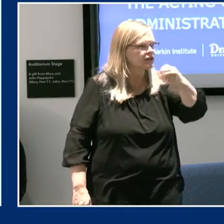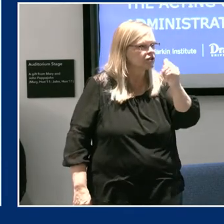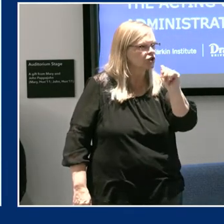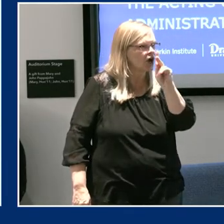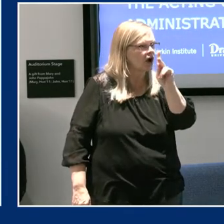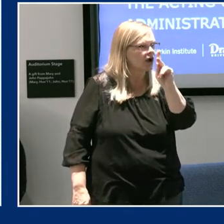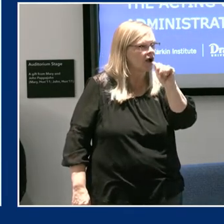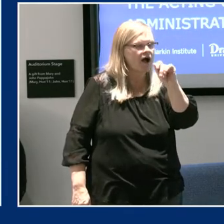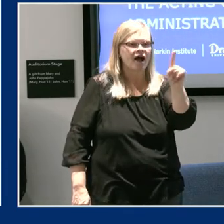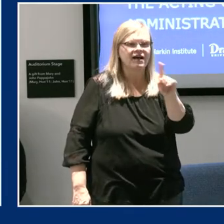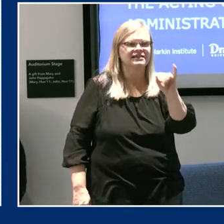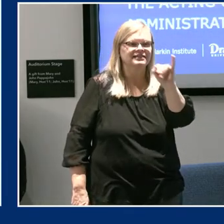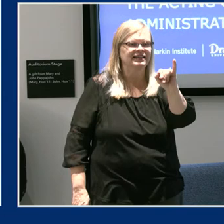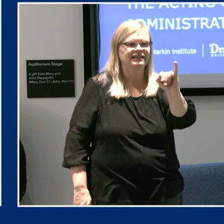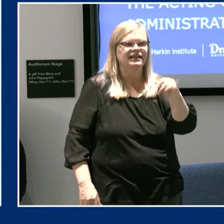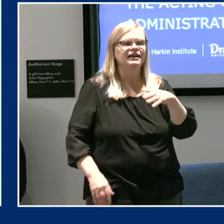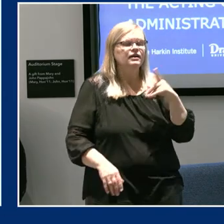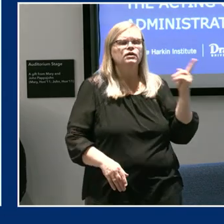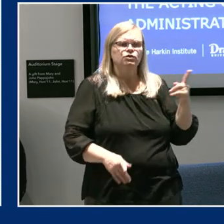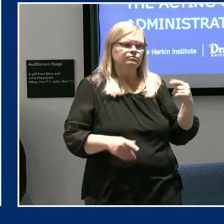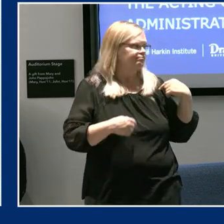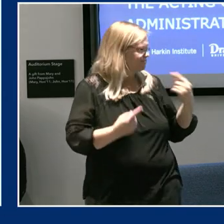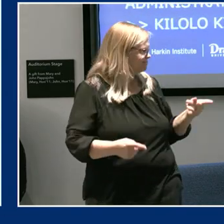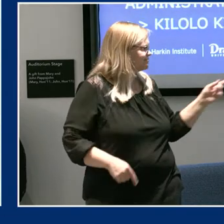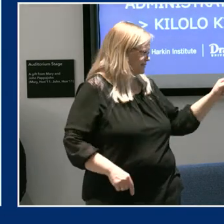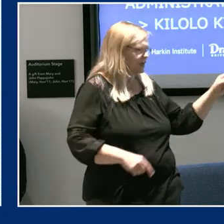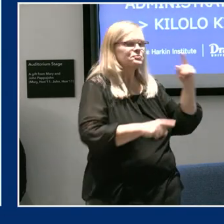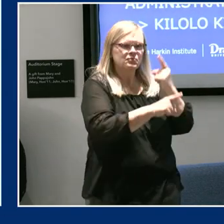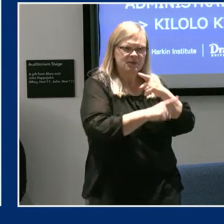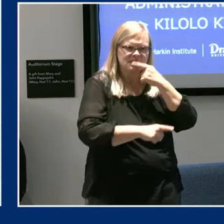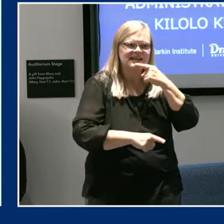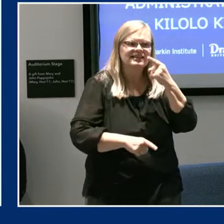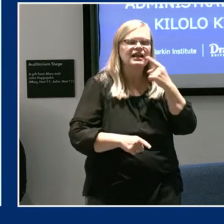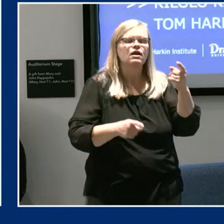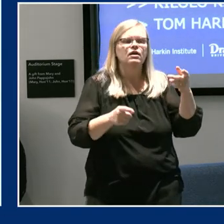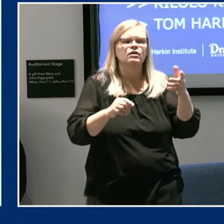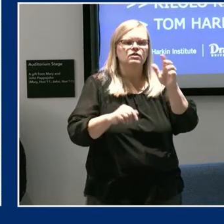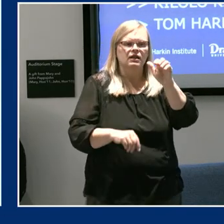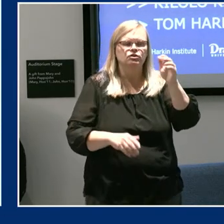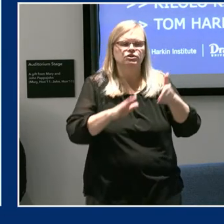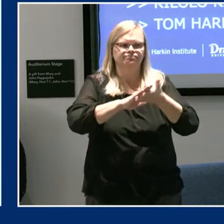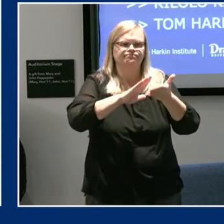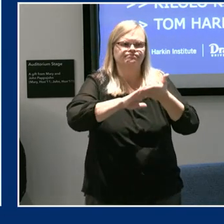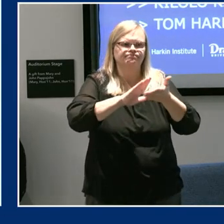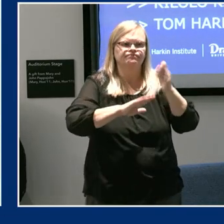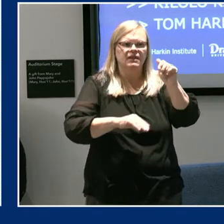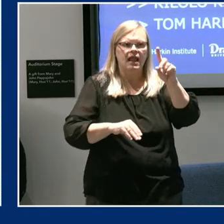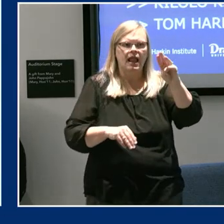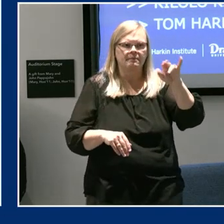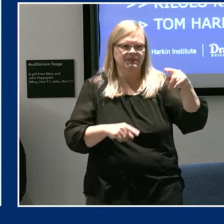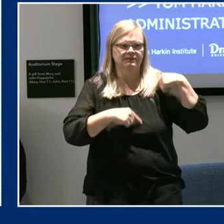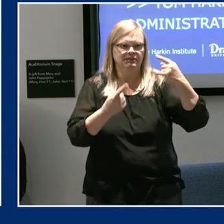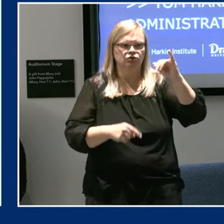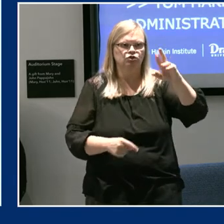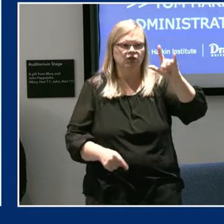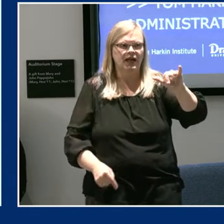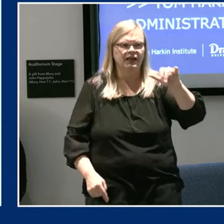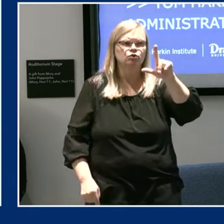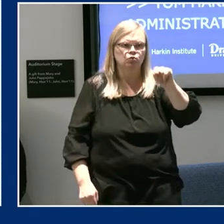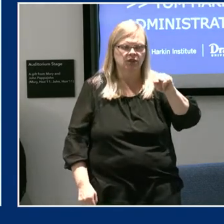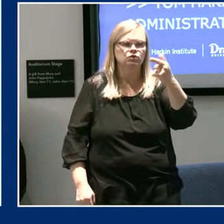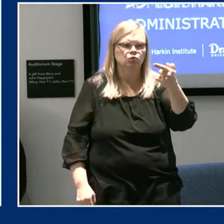Kijakazi. Yes. And who's been acting administrator of the Social Security Administration since July of